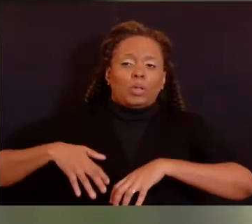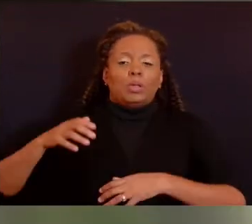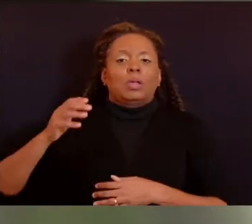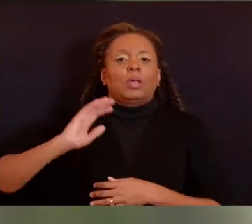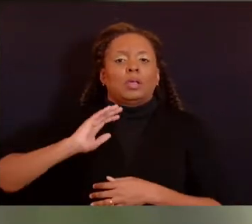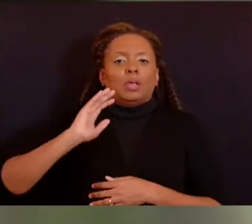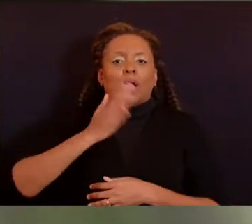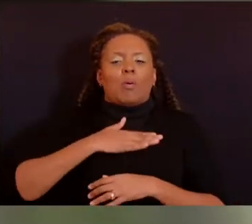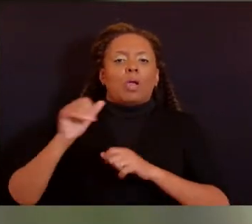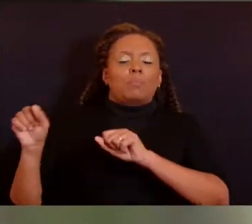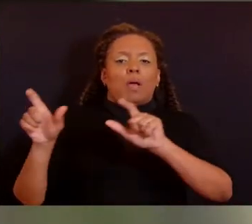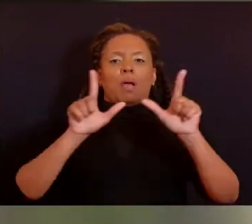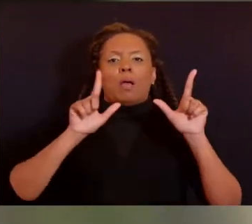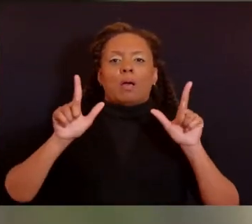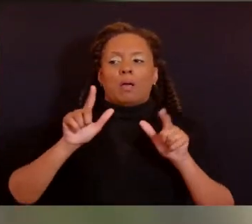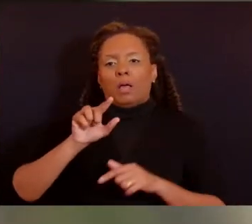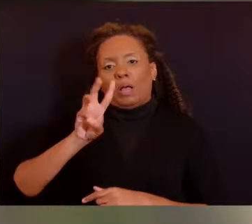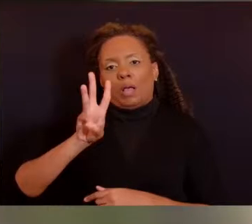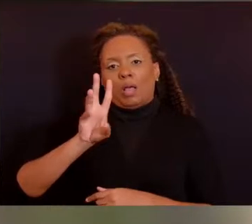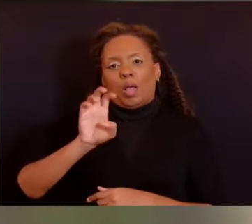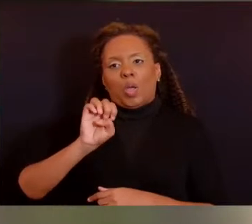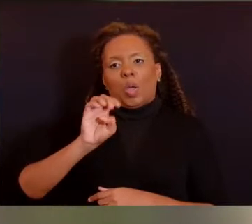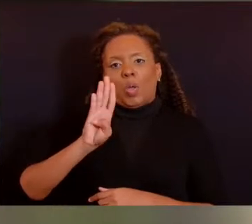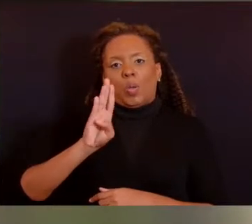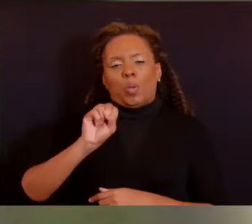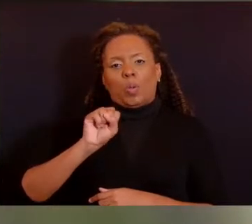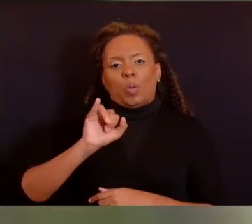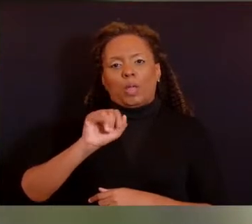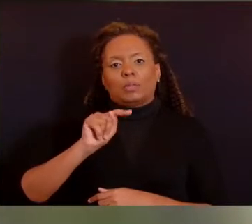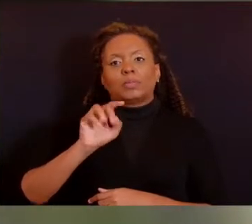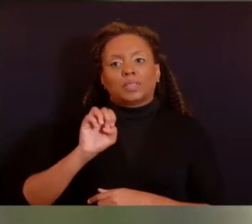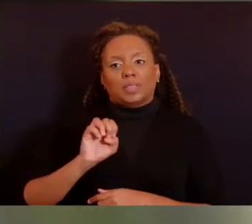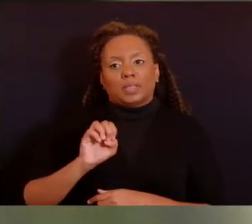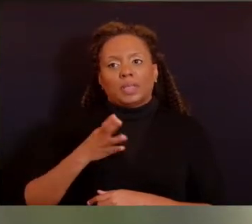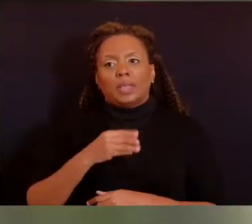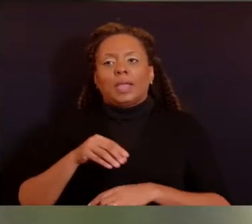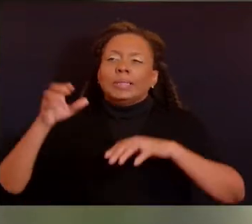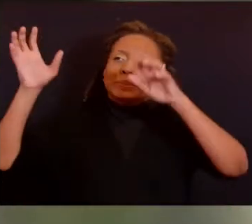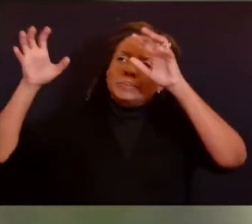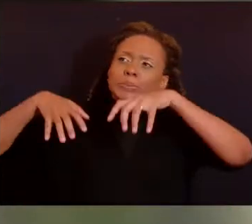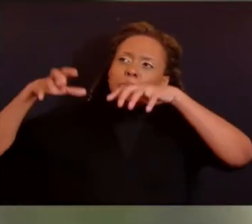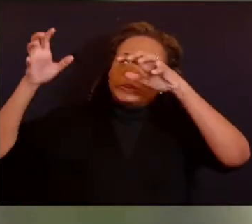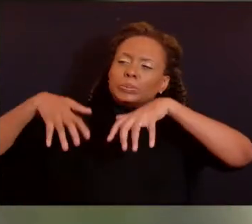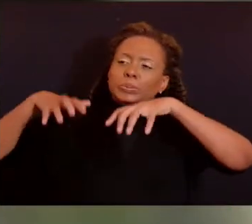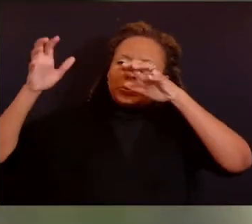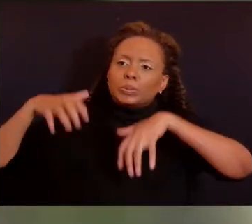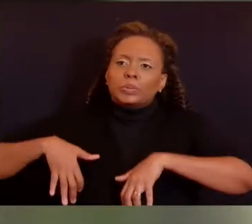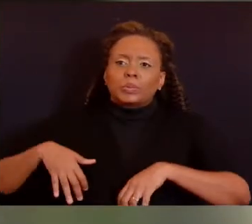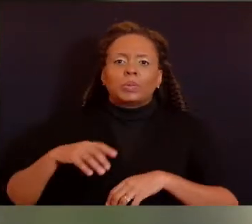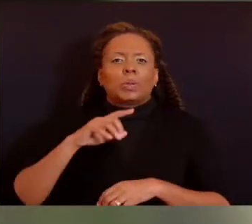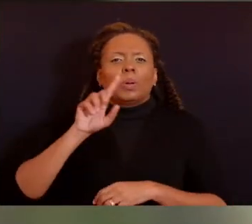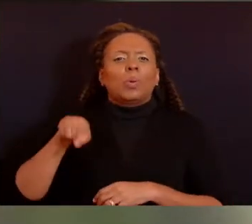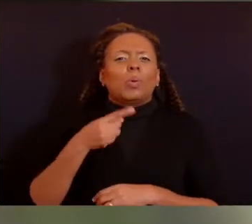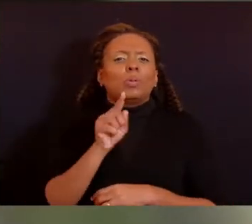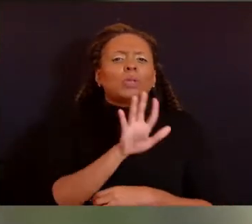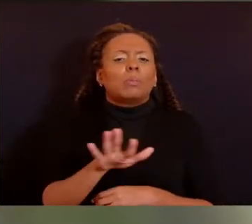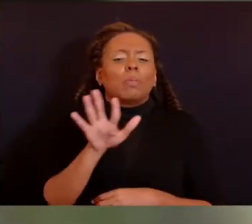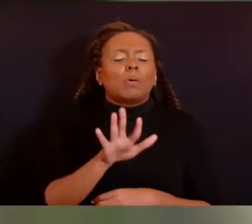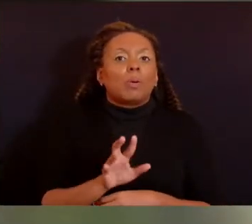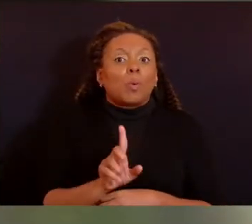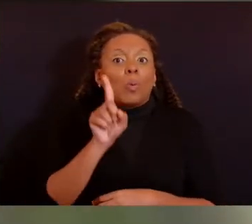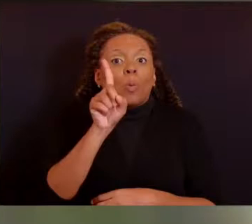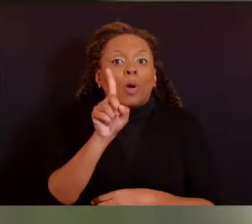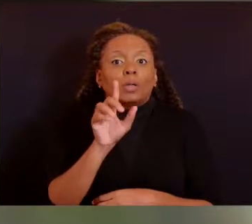and on our mobile app for the possibility of excess rainfall, which we forecasted only about an inch of rain. But